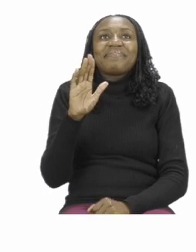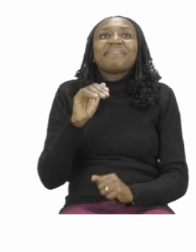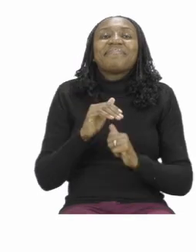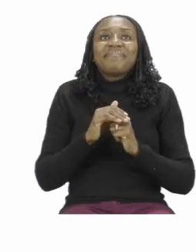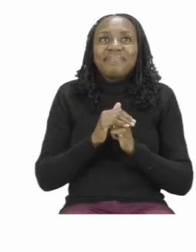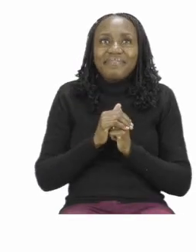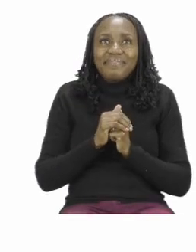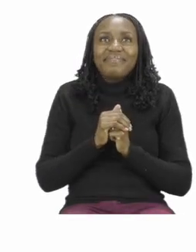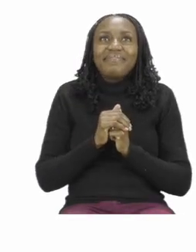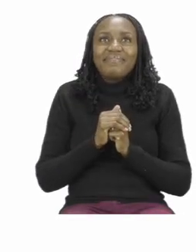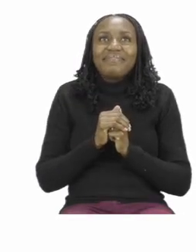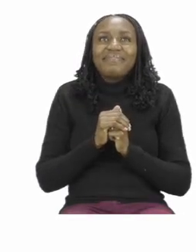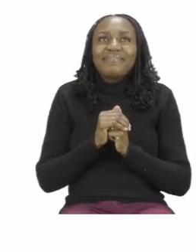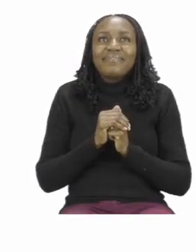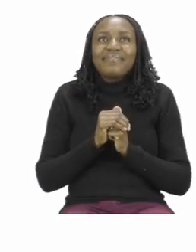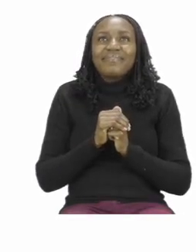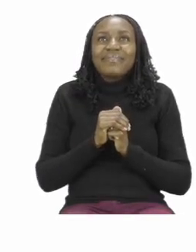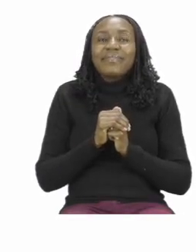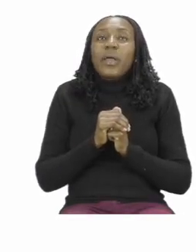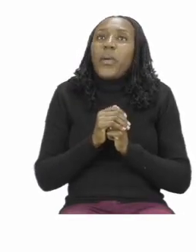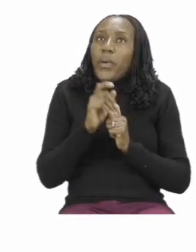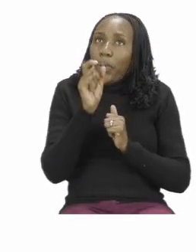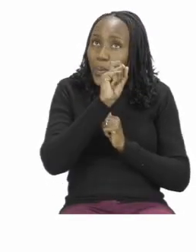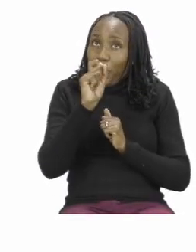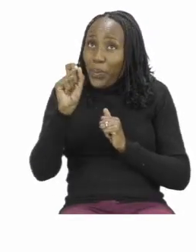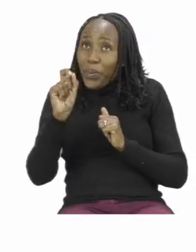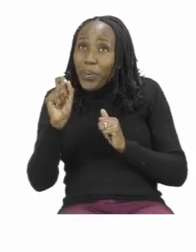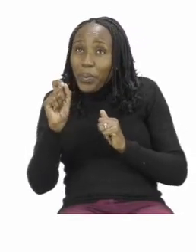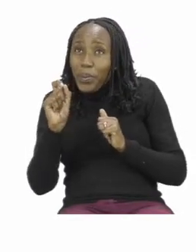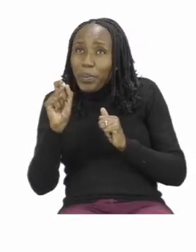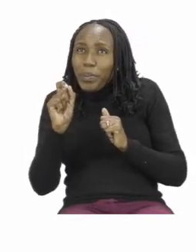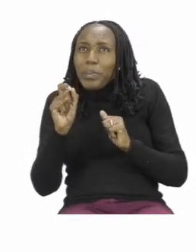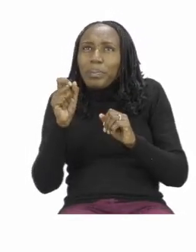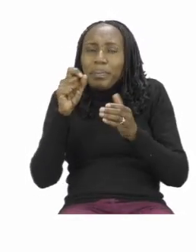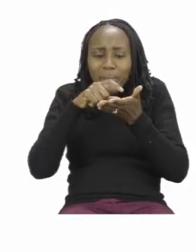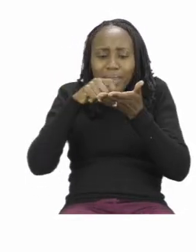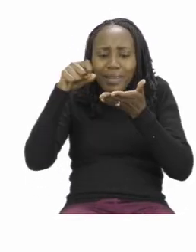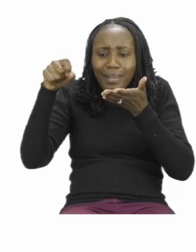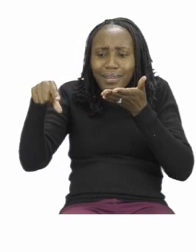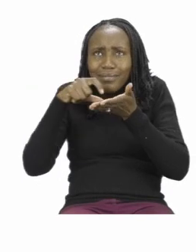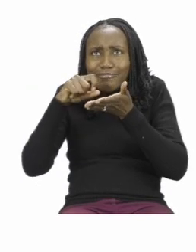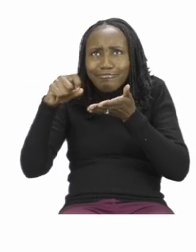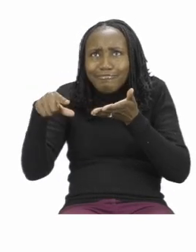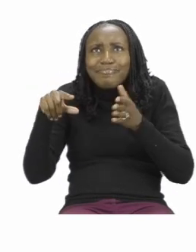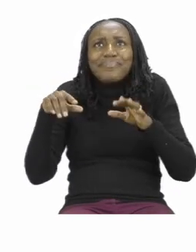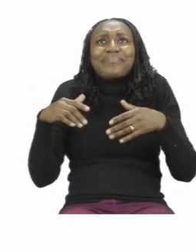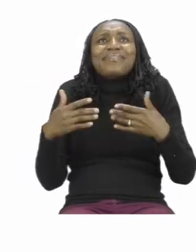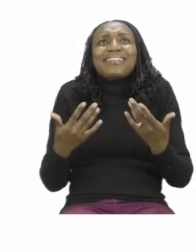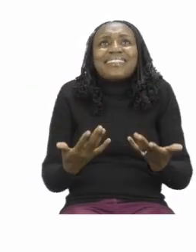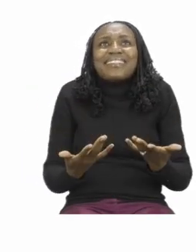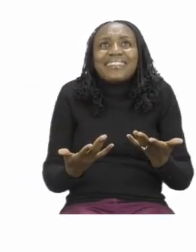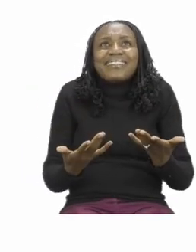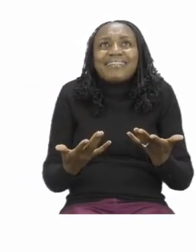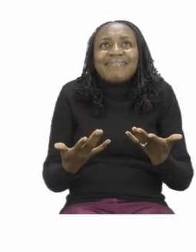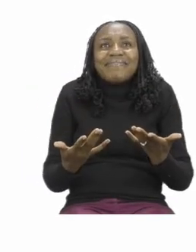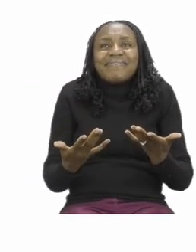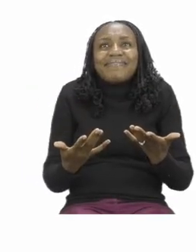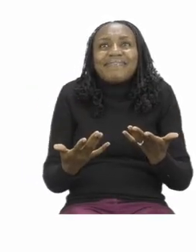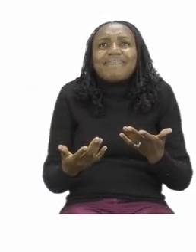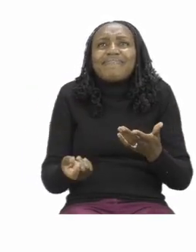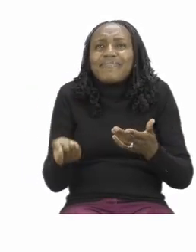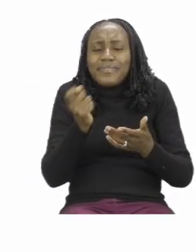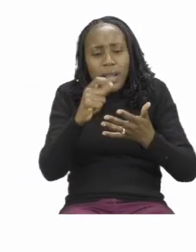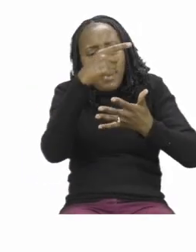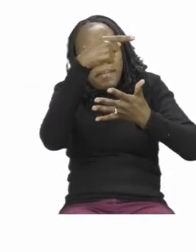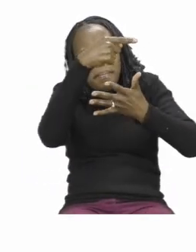25, we are going to write how to plant a seed. It's going to be our job to write the